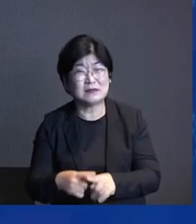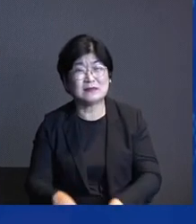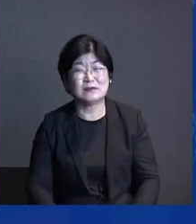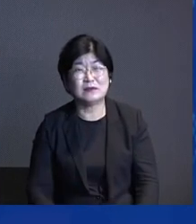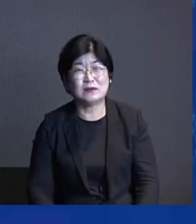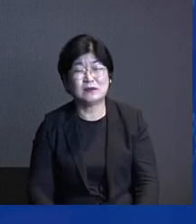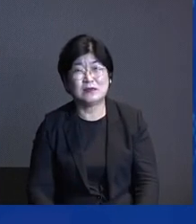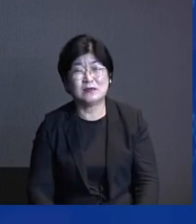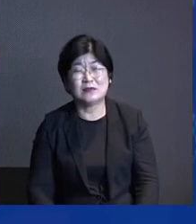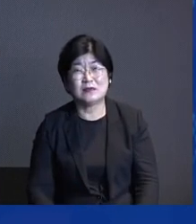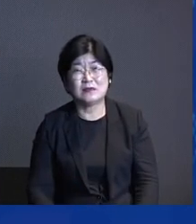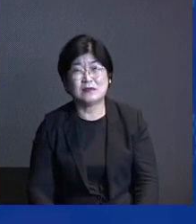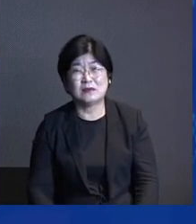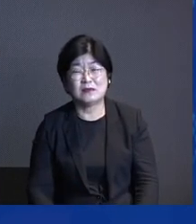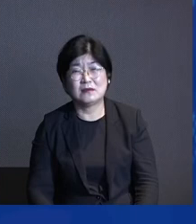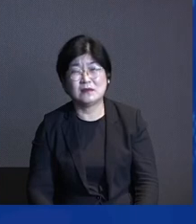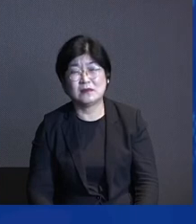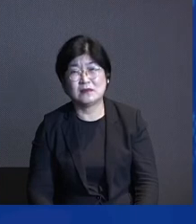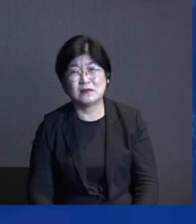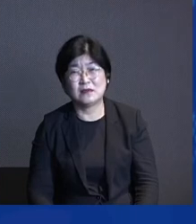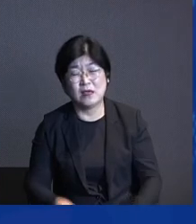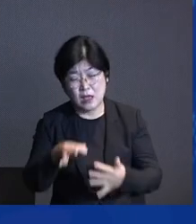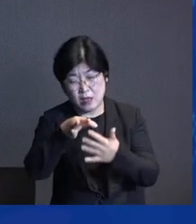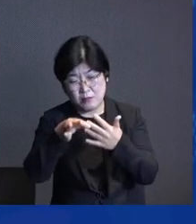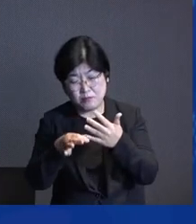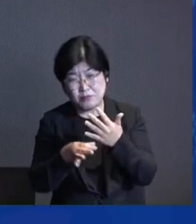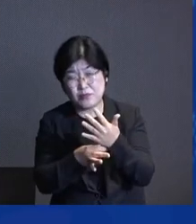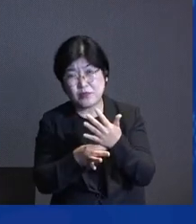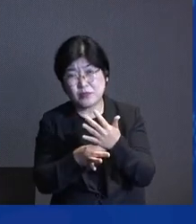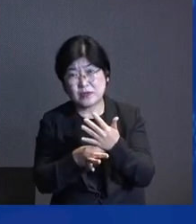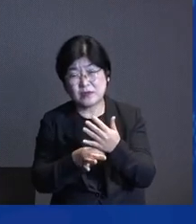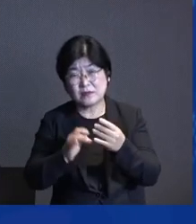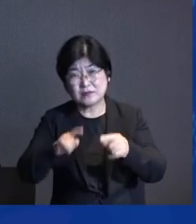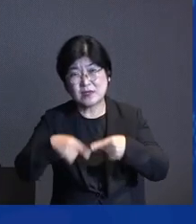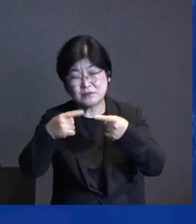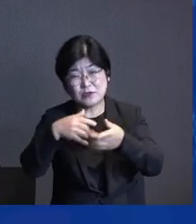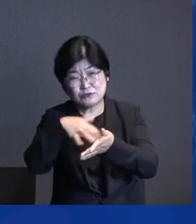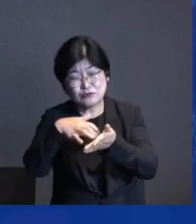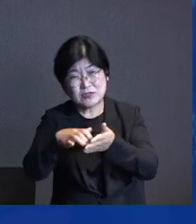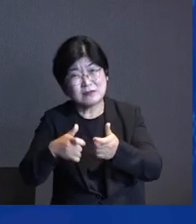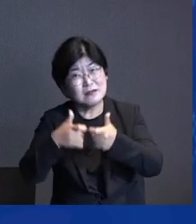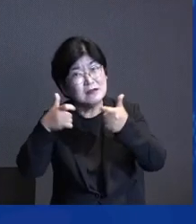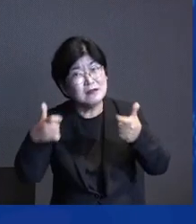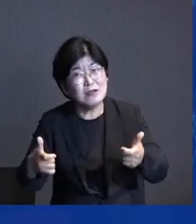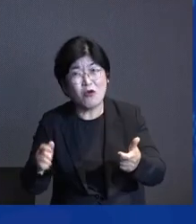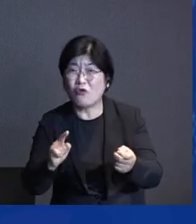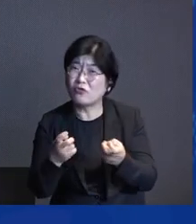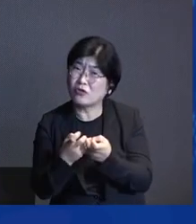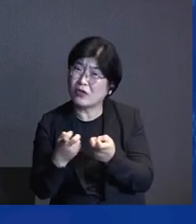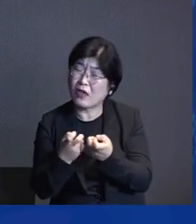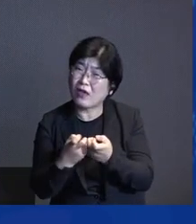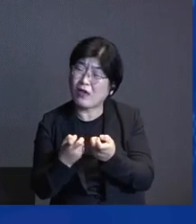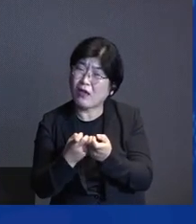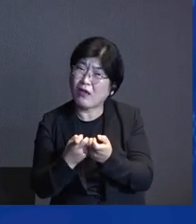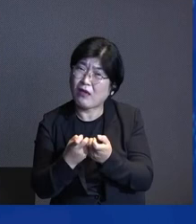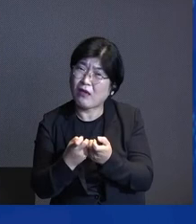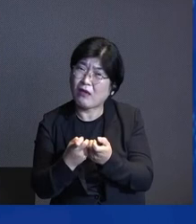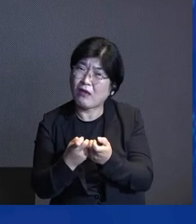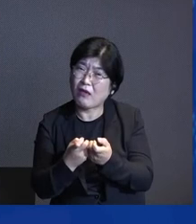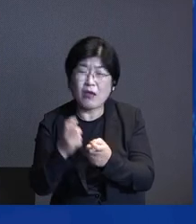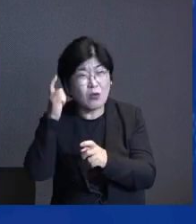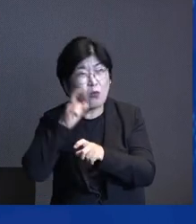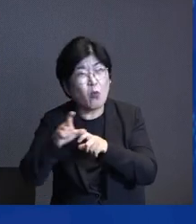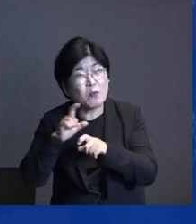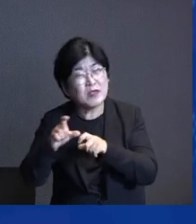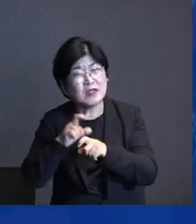who participate in the program activity or the activity in the community. But I could not find the answer for them for a long,